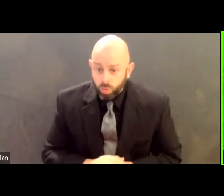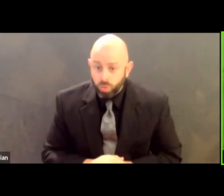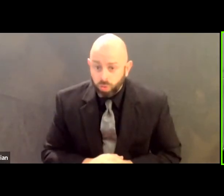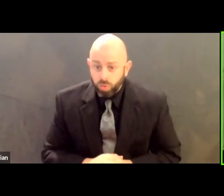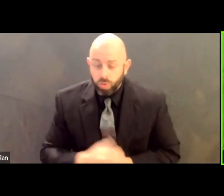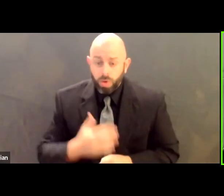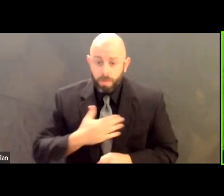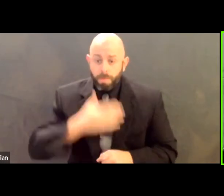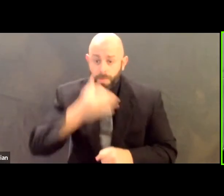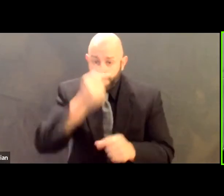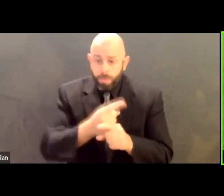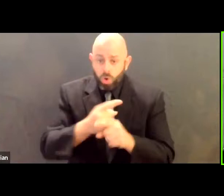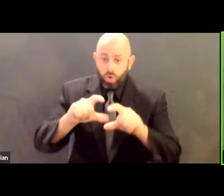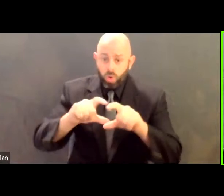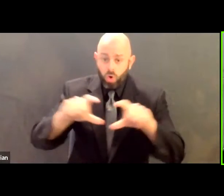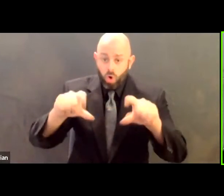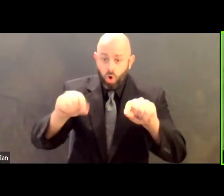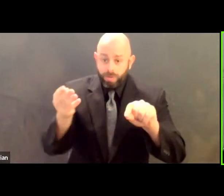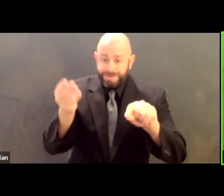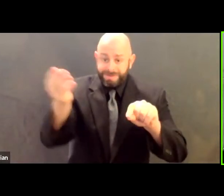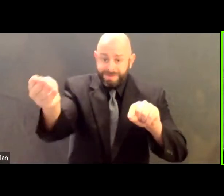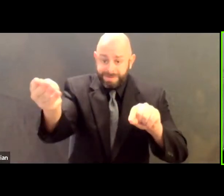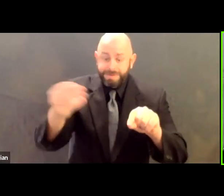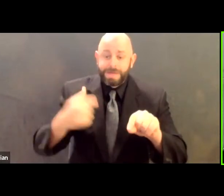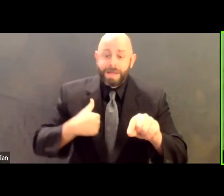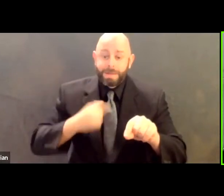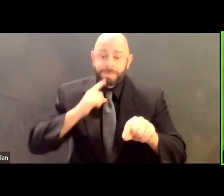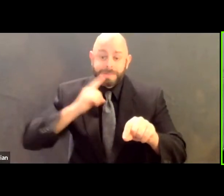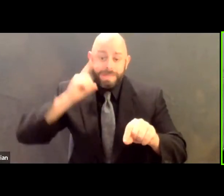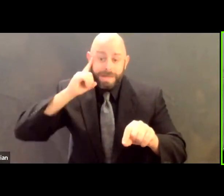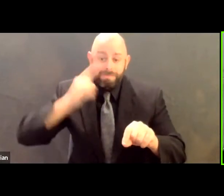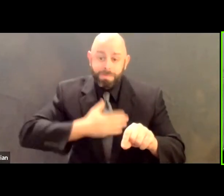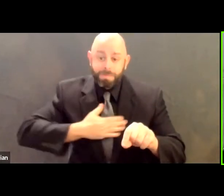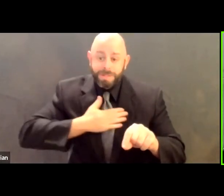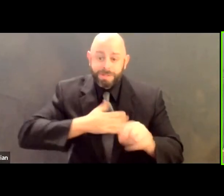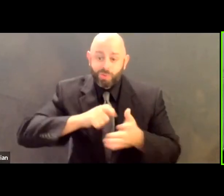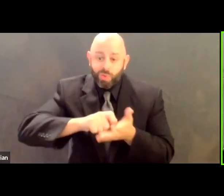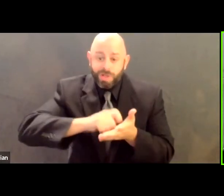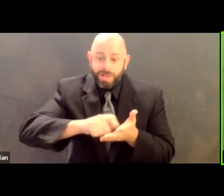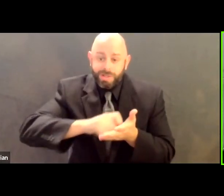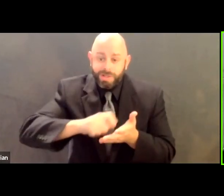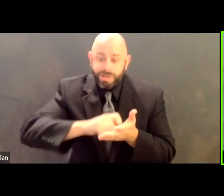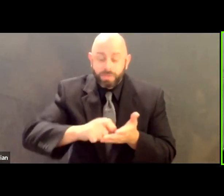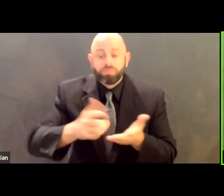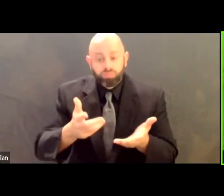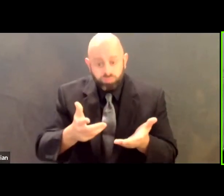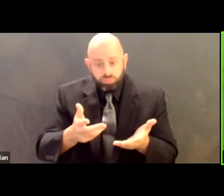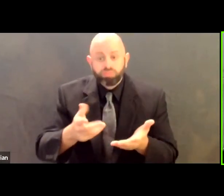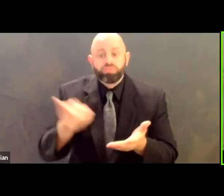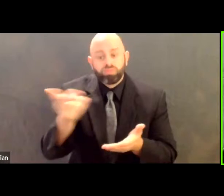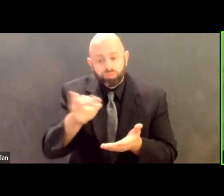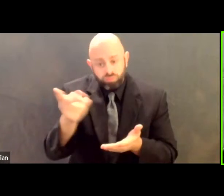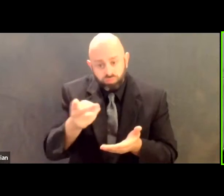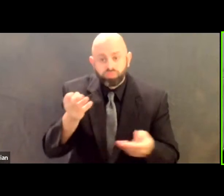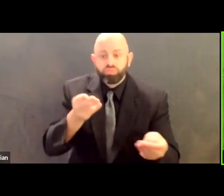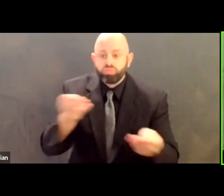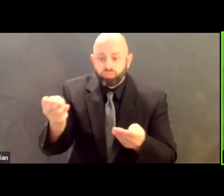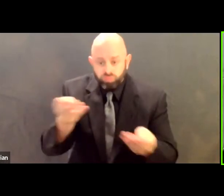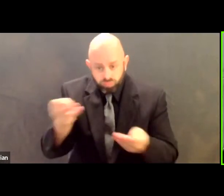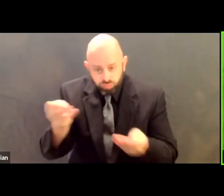him a card, said, "I'm deaf, please write it down." So this began a conversation between this man and my